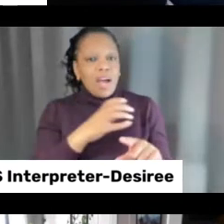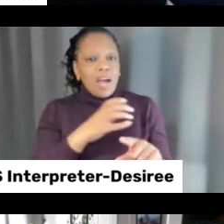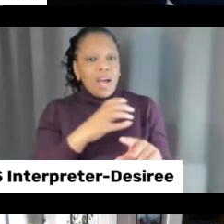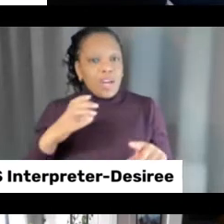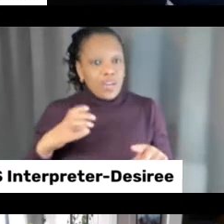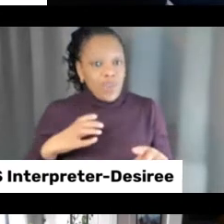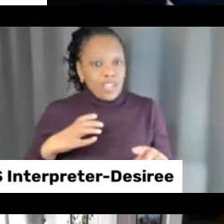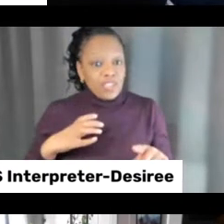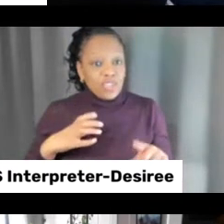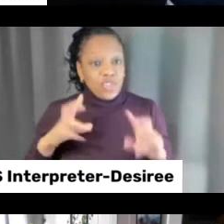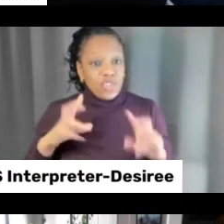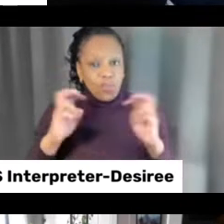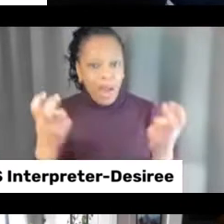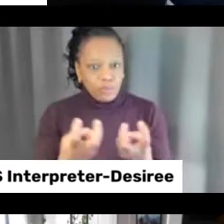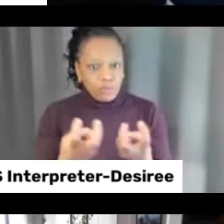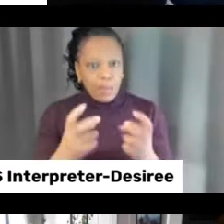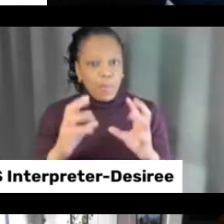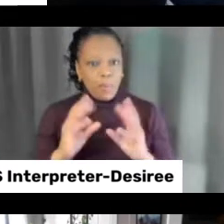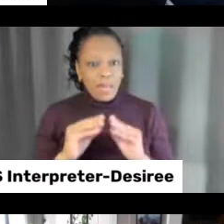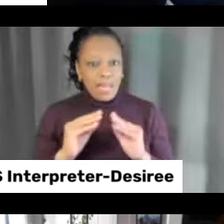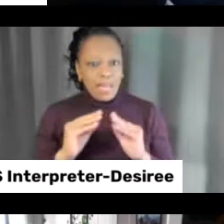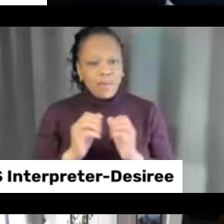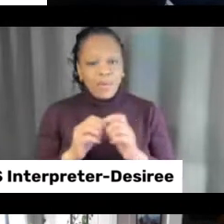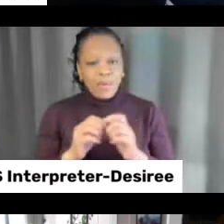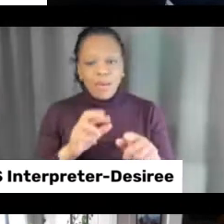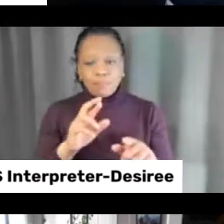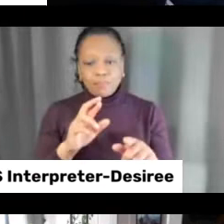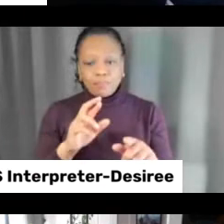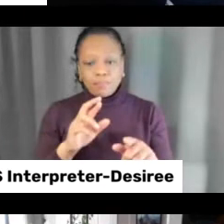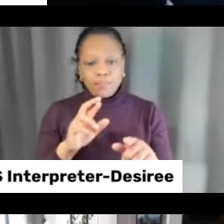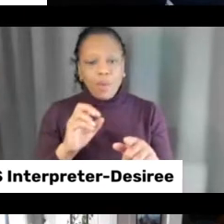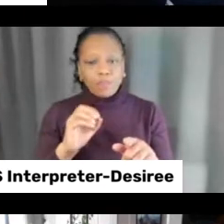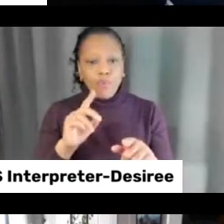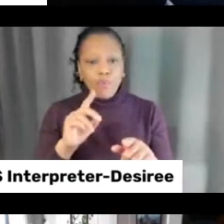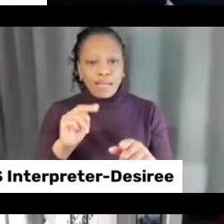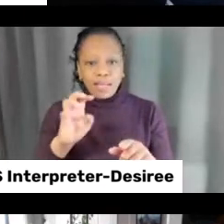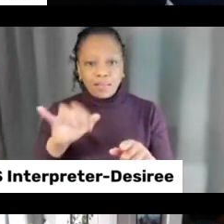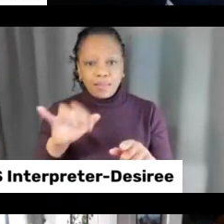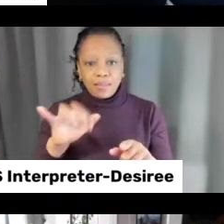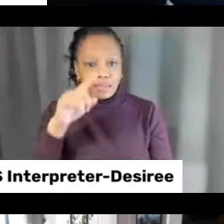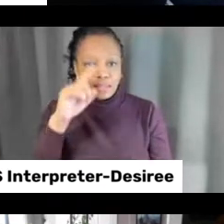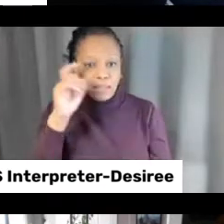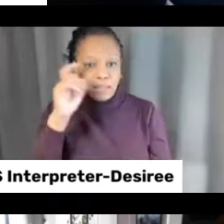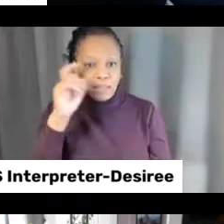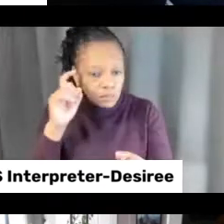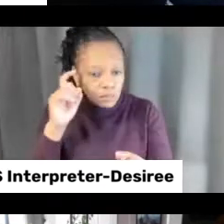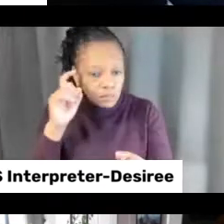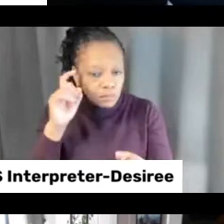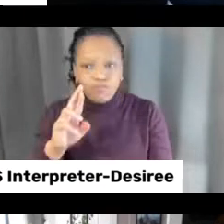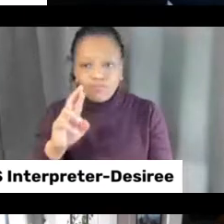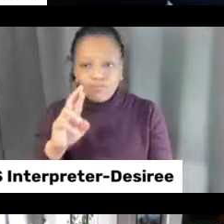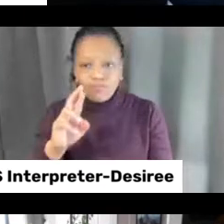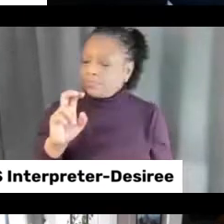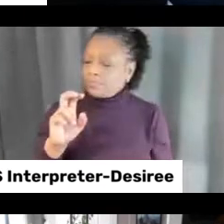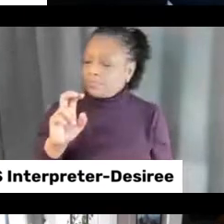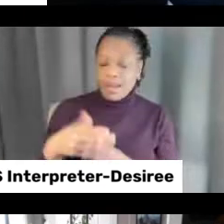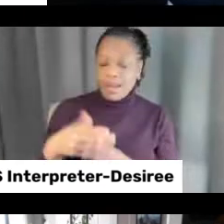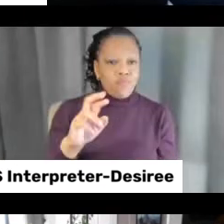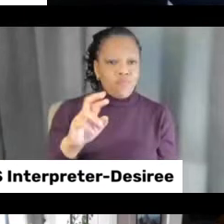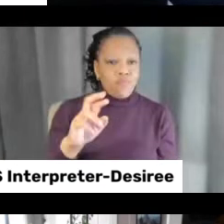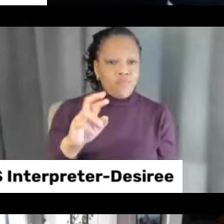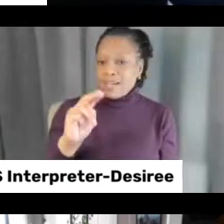Davis there in the center. So that's another thing we'll be doing throughout the August recess is farm tours and farmer